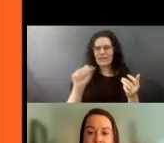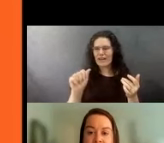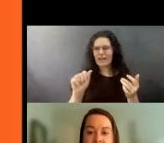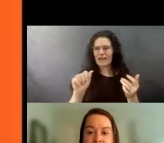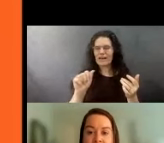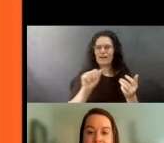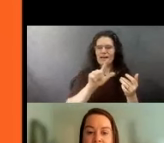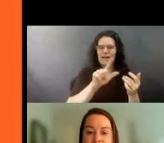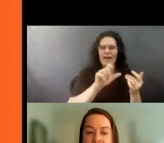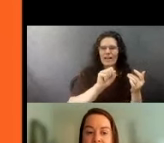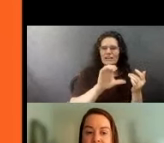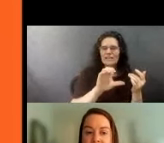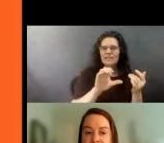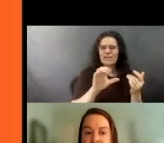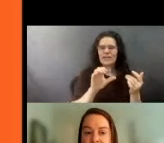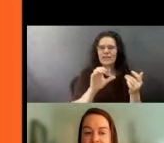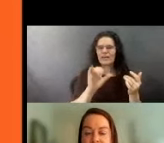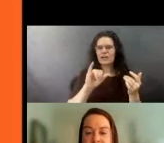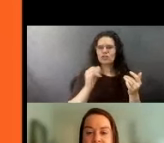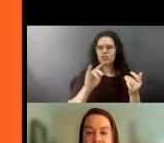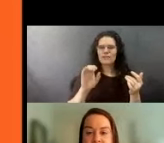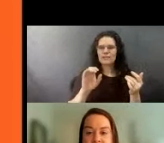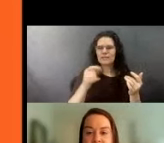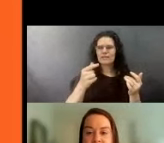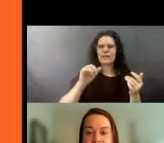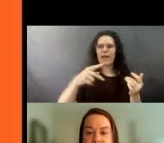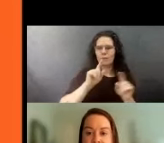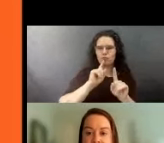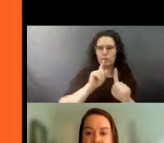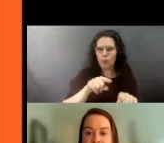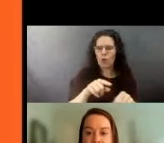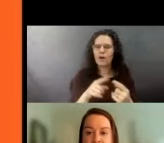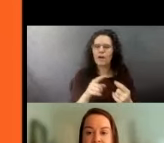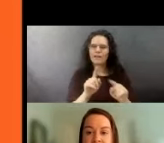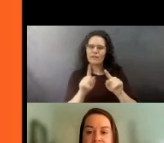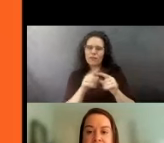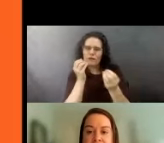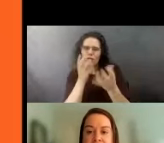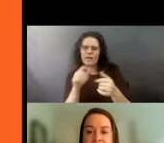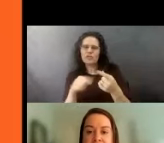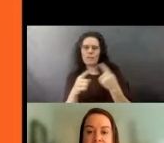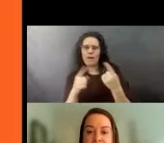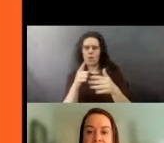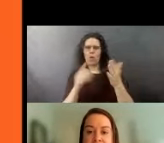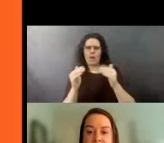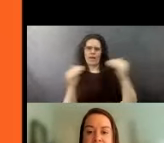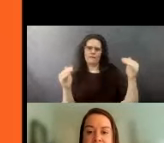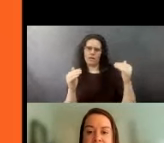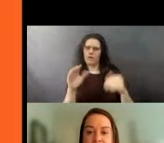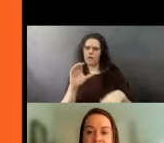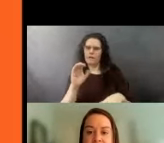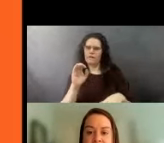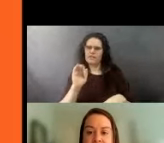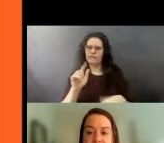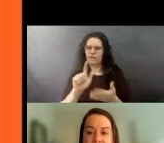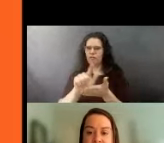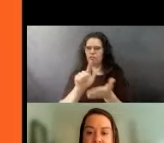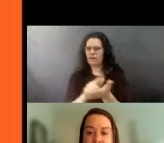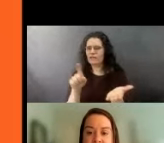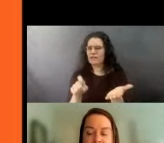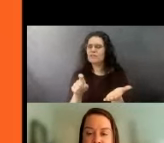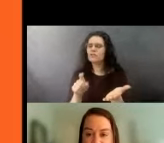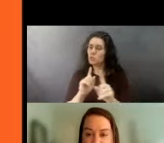some additional updated information on the level of civil legal needs. Talk to your partners together because you're going to find there